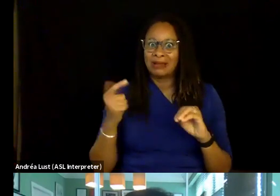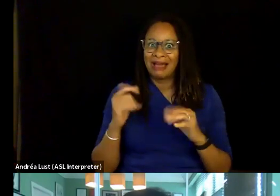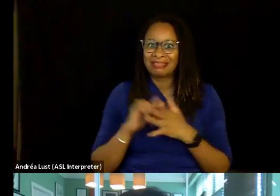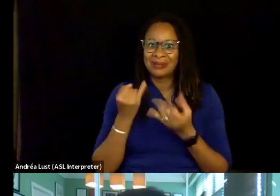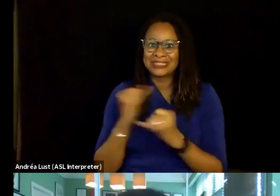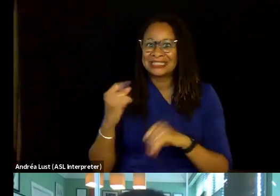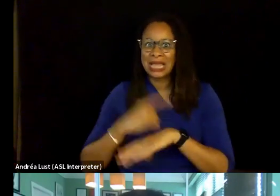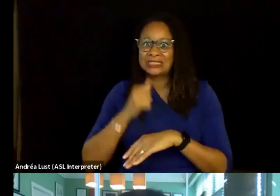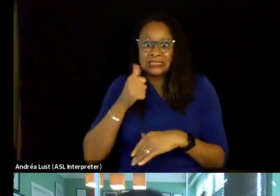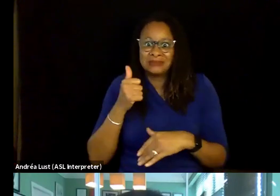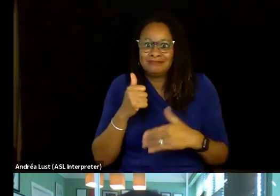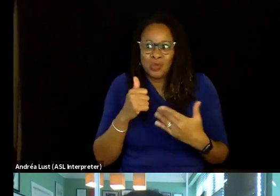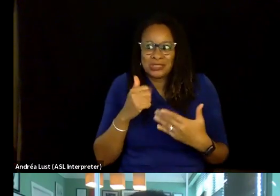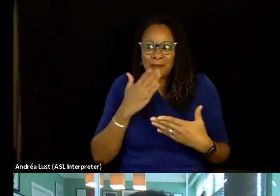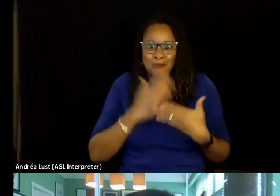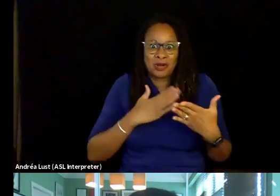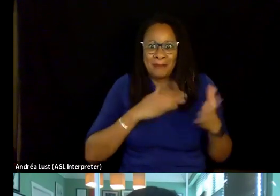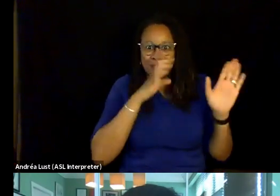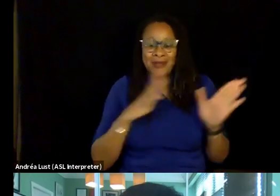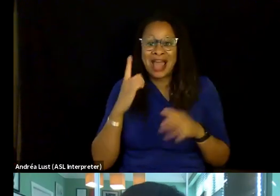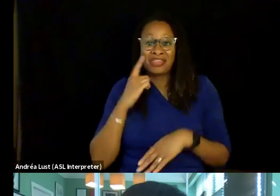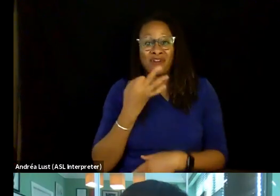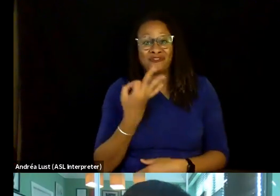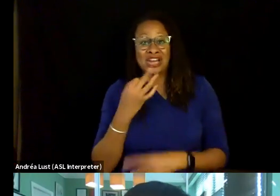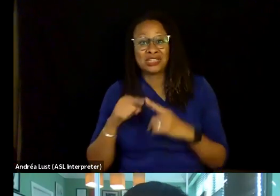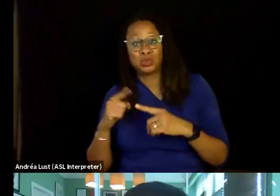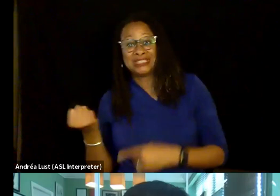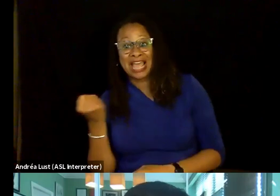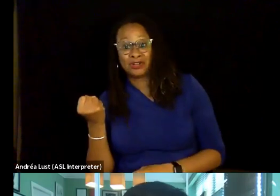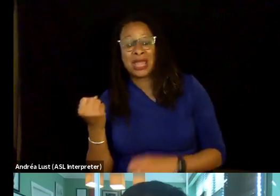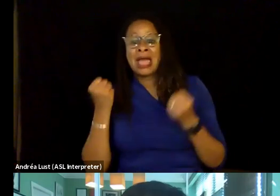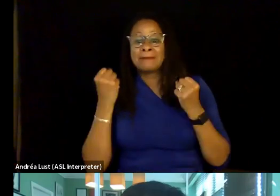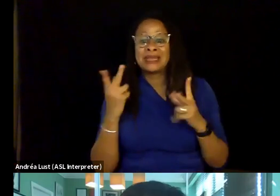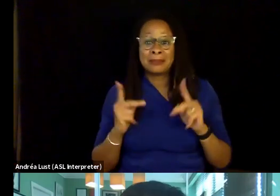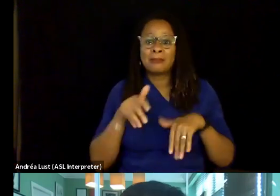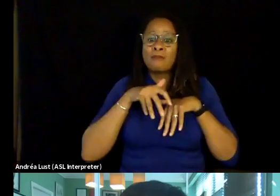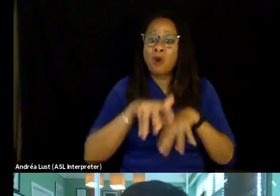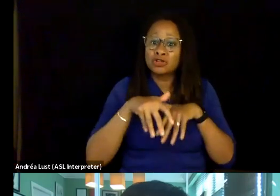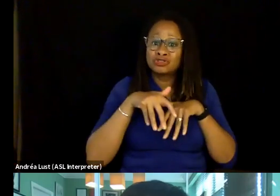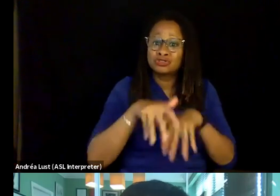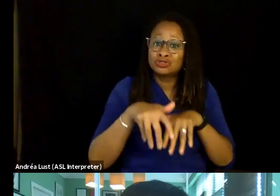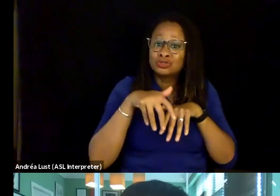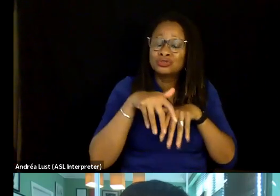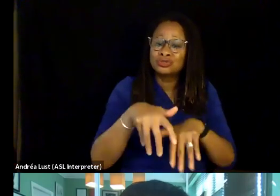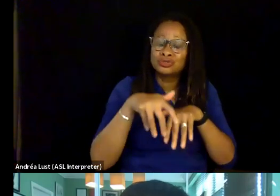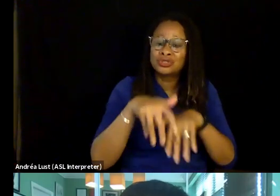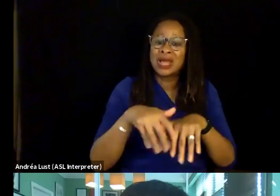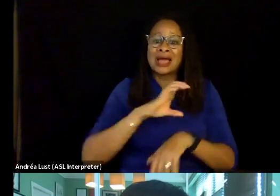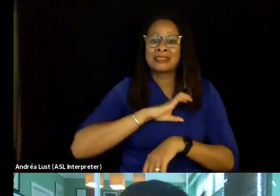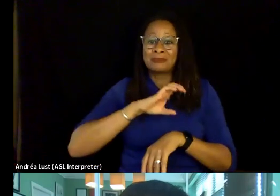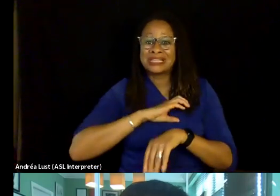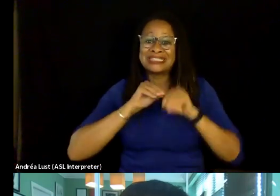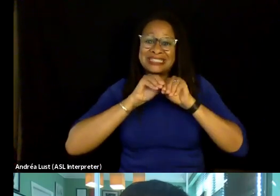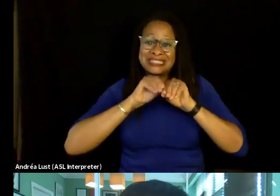wasn't part of the plan. I just thought Friday to Saturday was a good idea. There were a lot of people marching and the police